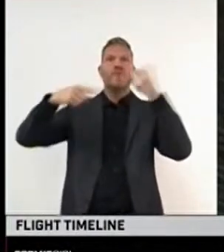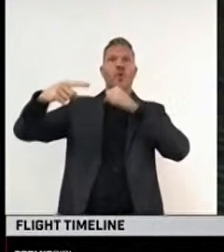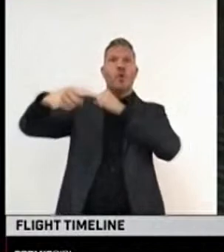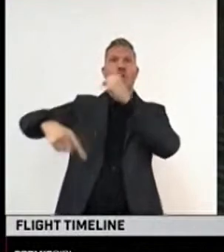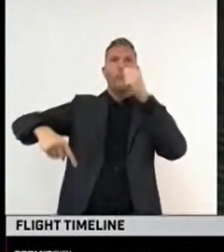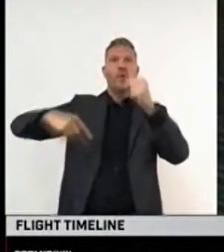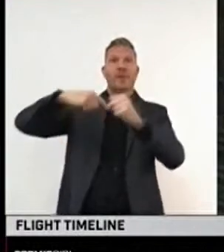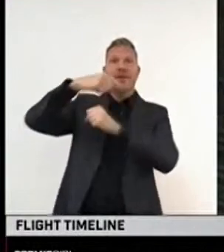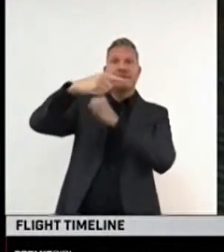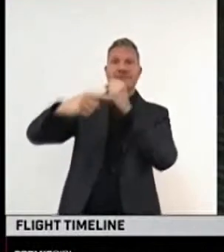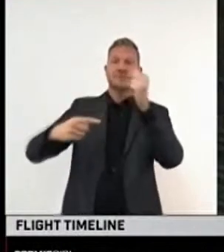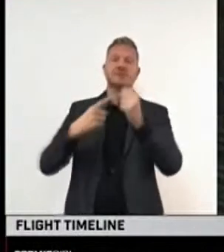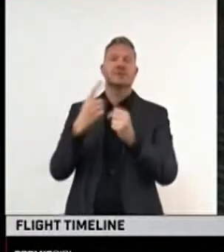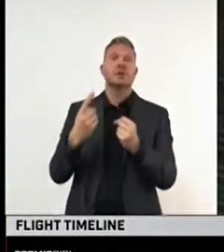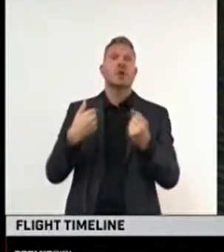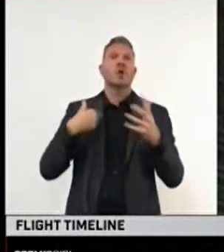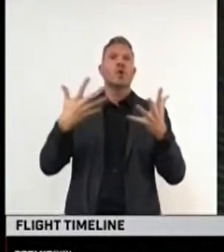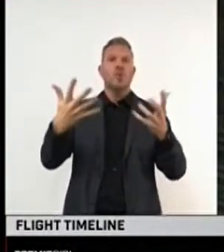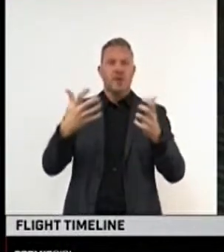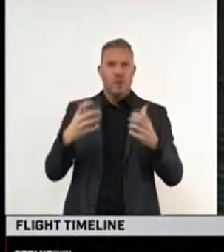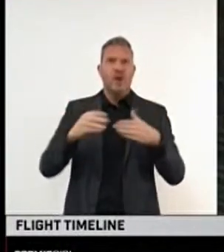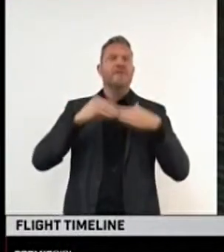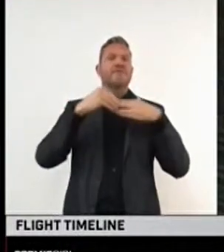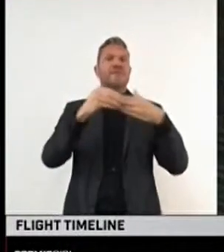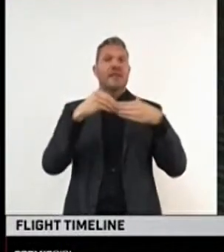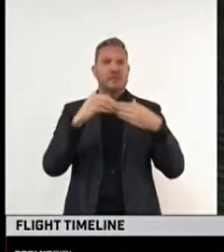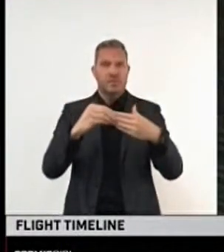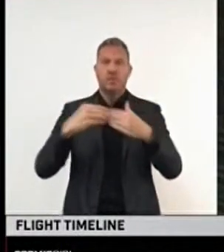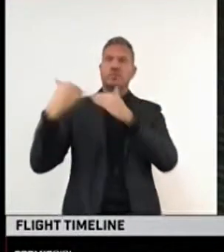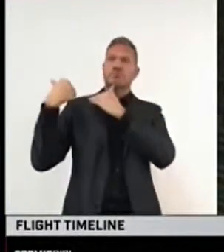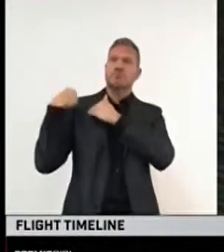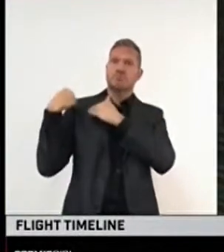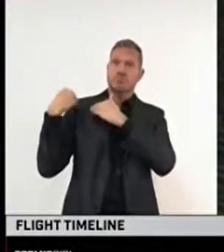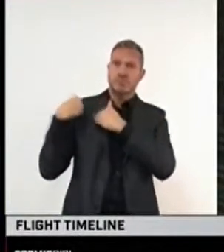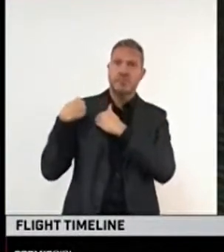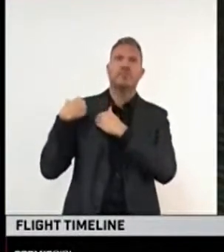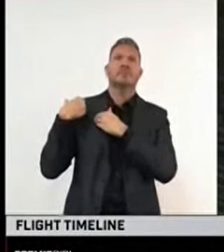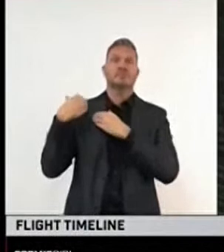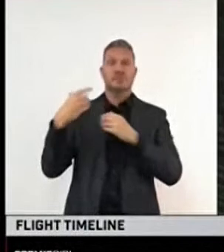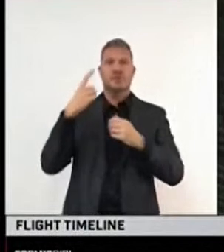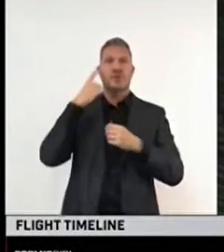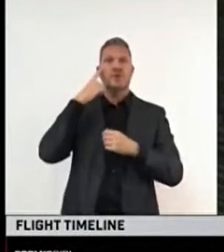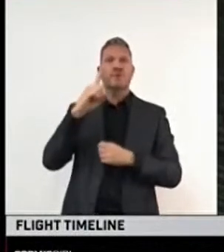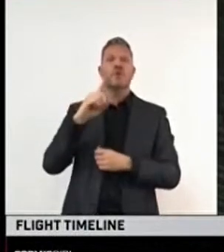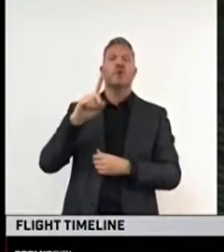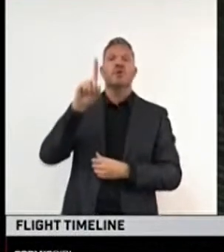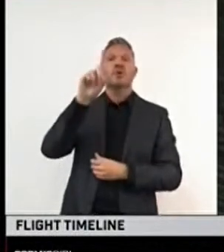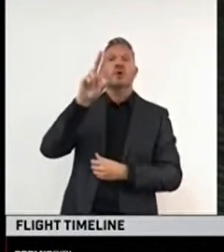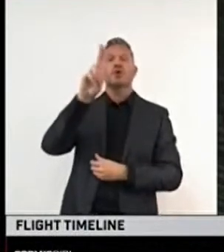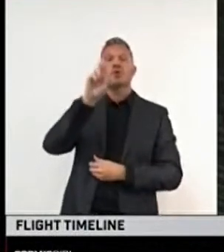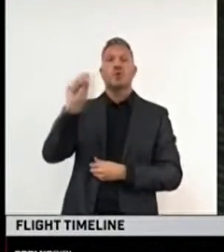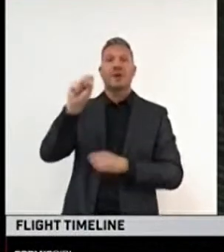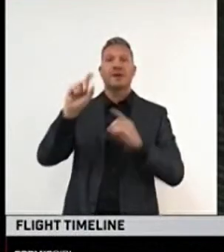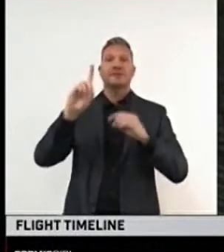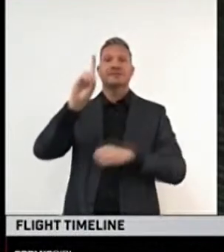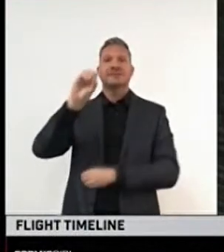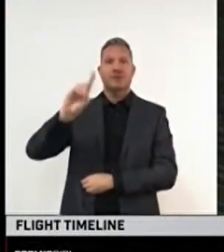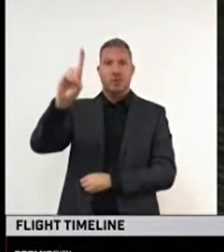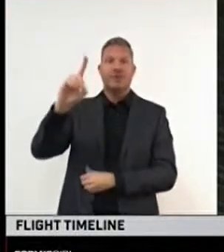flexible, responsive, non-traditional launch capability for the U.S. Department of Defense. Let's take a closer look at these